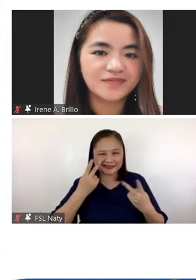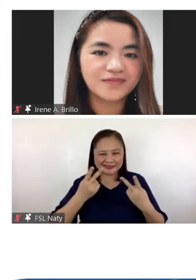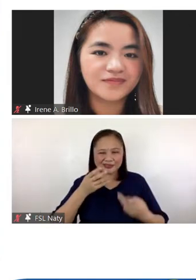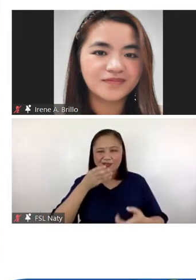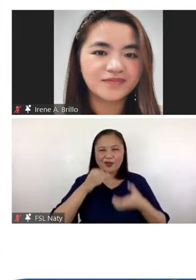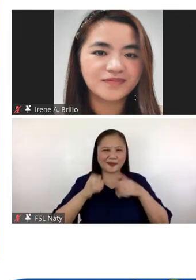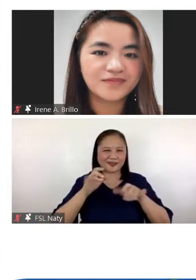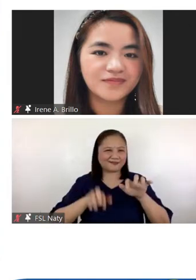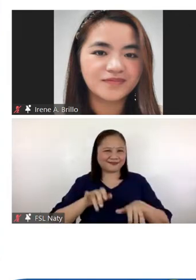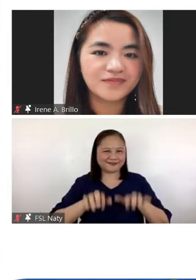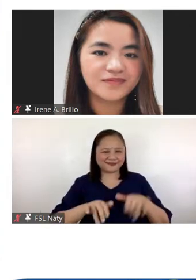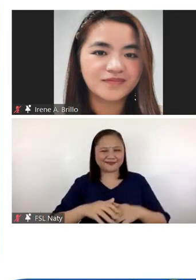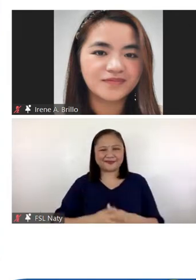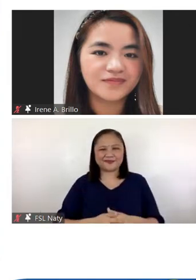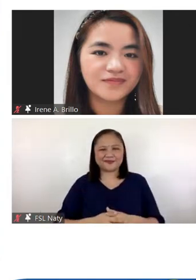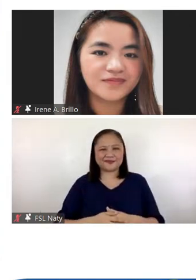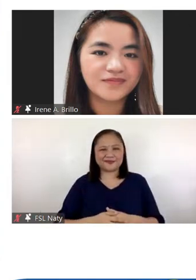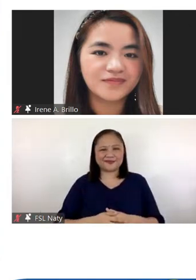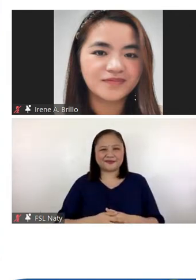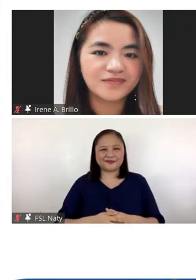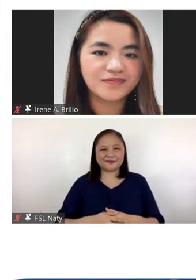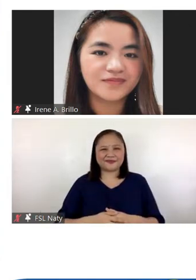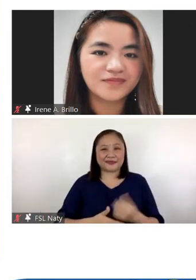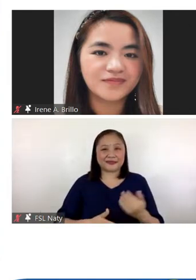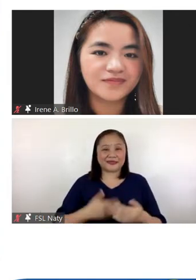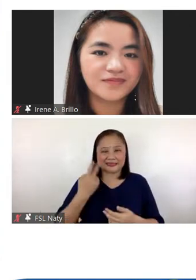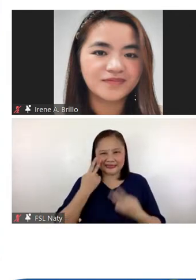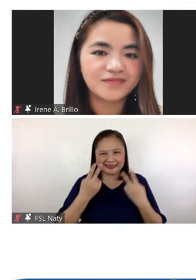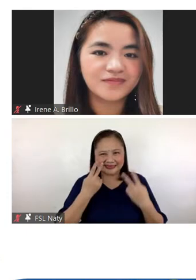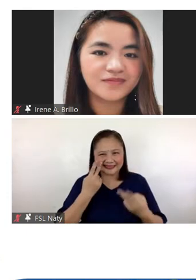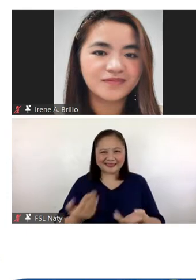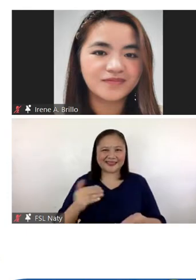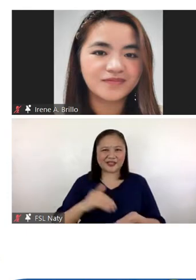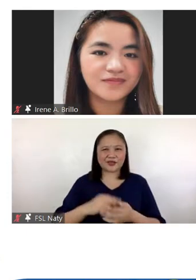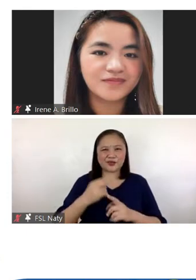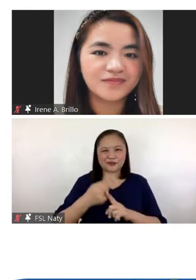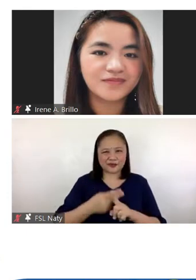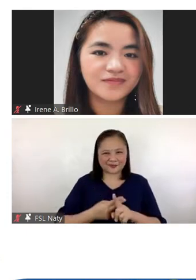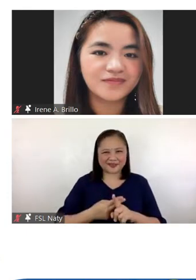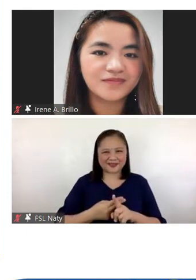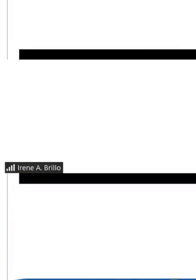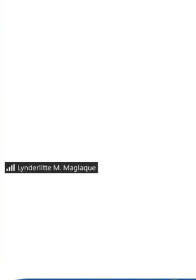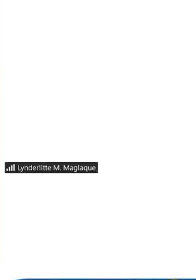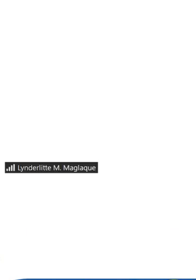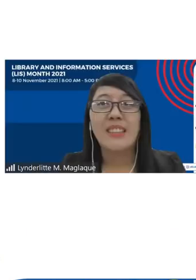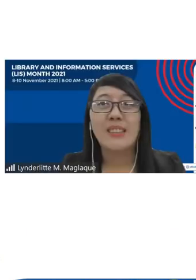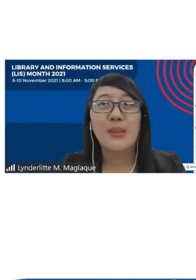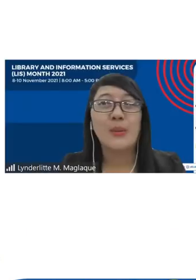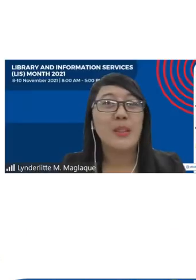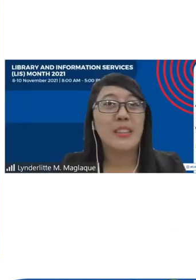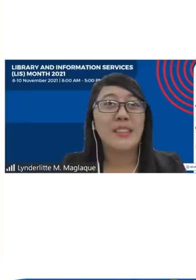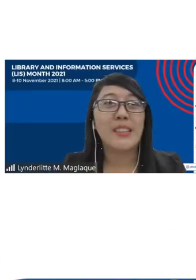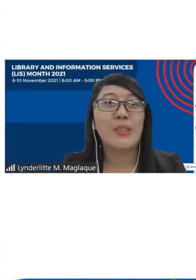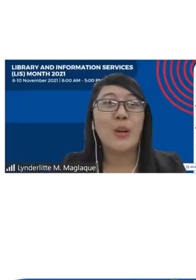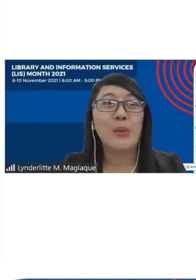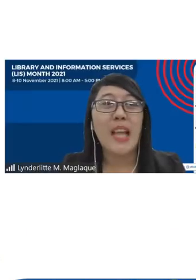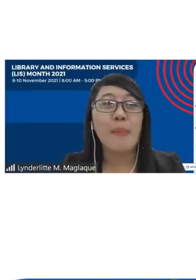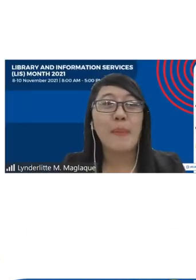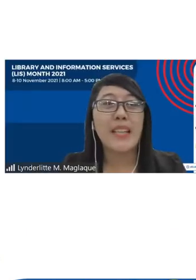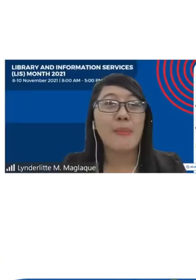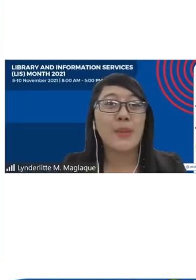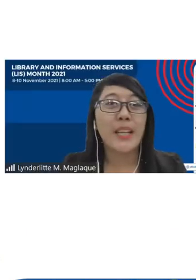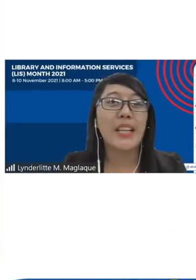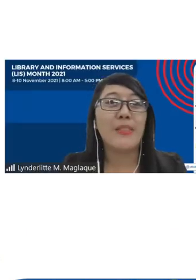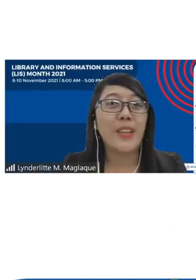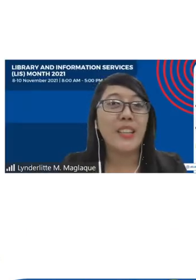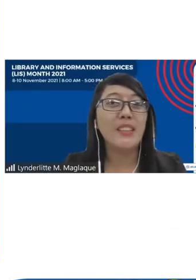nyo. At dahil po dyan, next year kita-kita po ulit tayo sa November ng gantong event. So, let's now go with